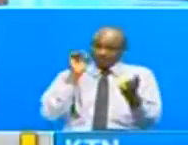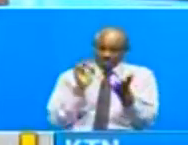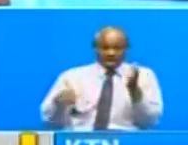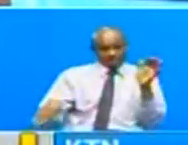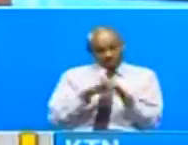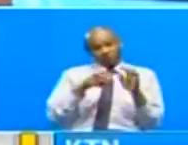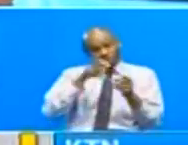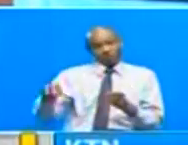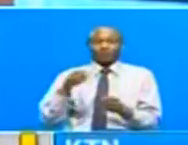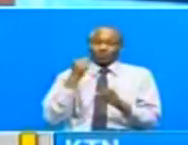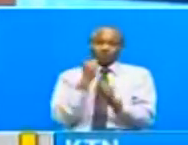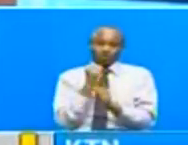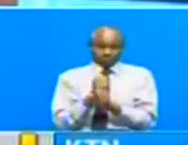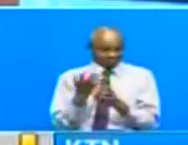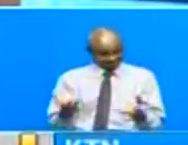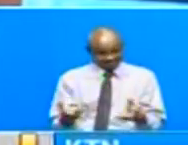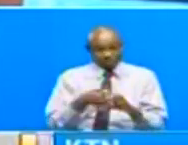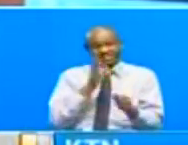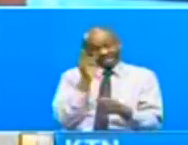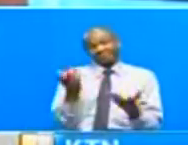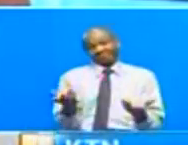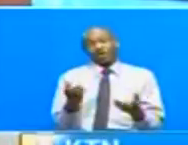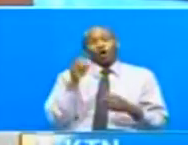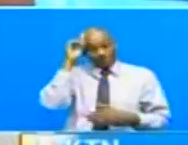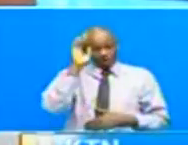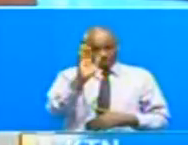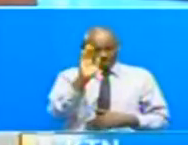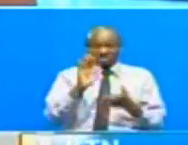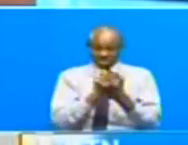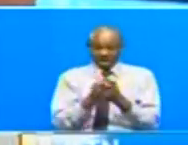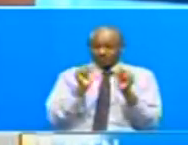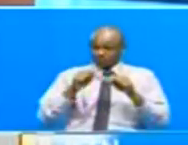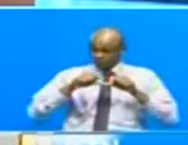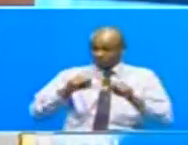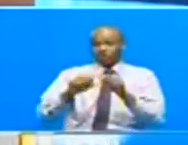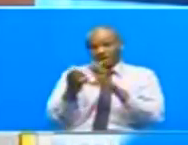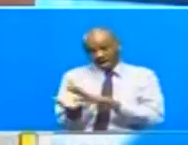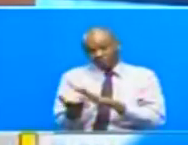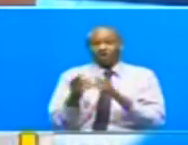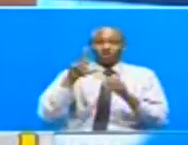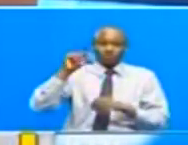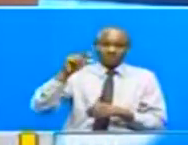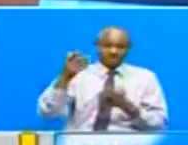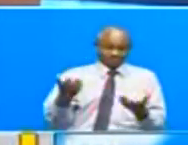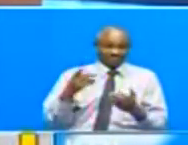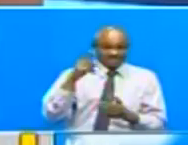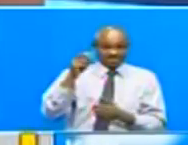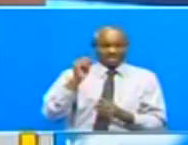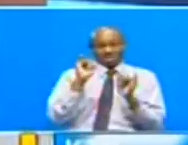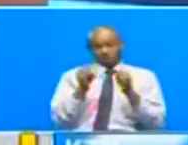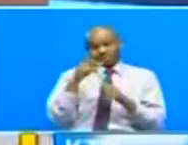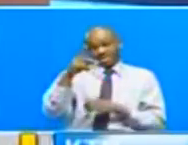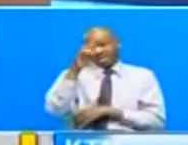over this NYS saga. Thank you for sharing your opinions. And remember, you can continue to do so. Send us a tweet at KTN News